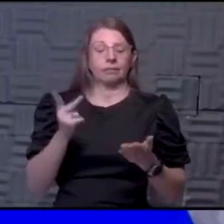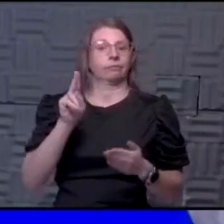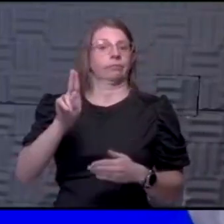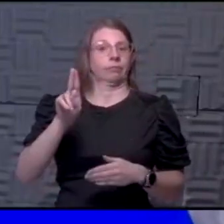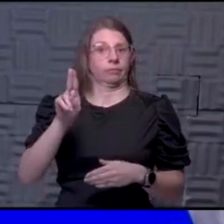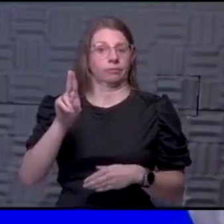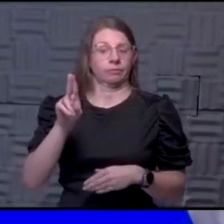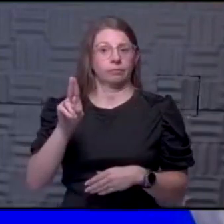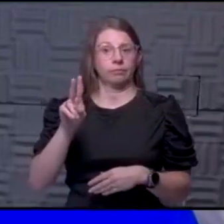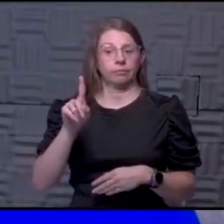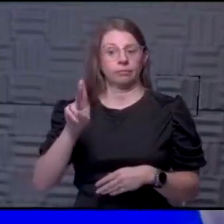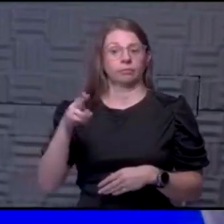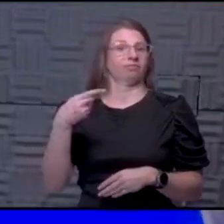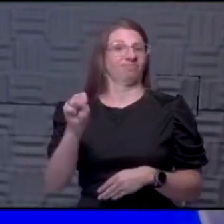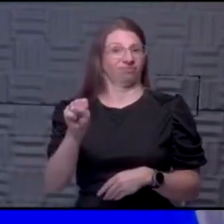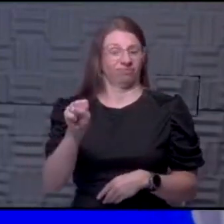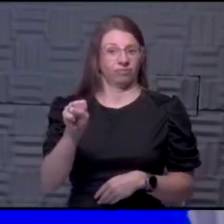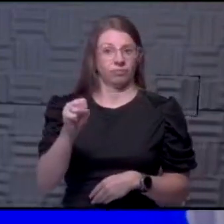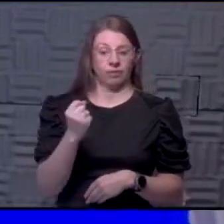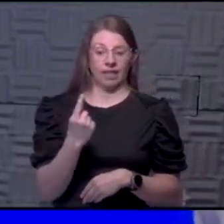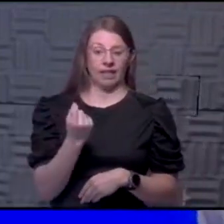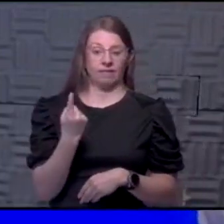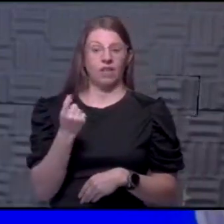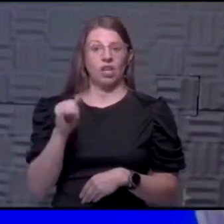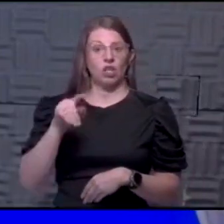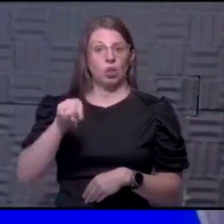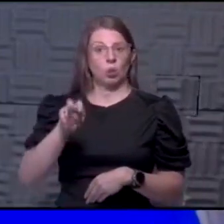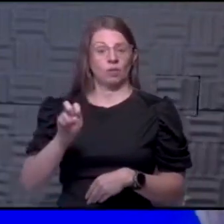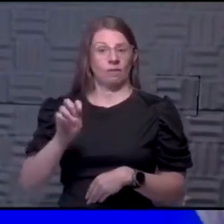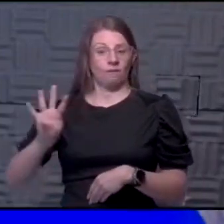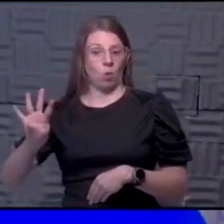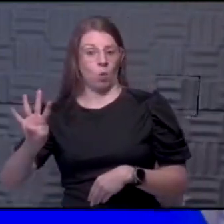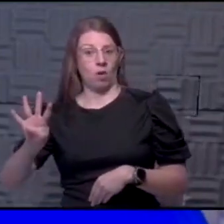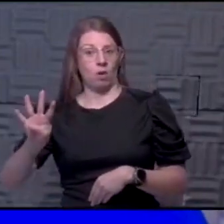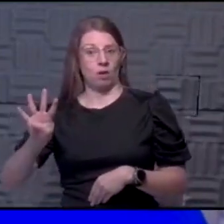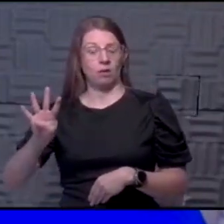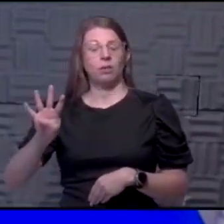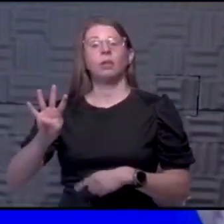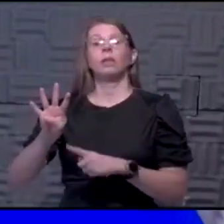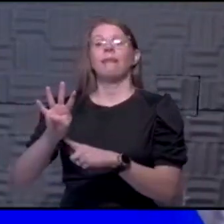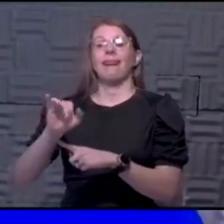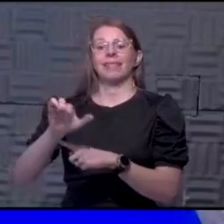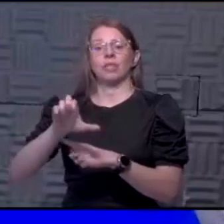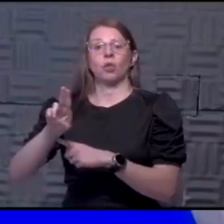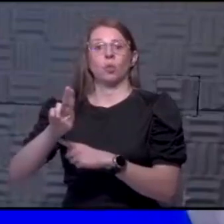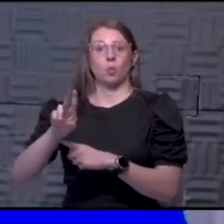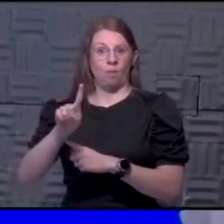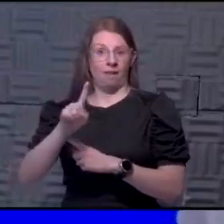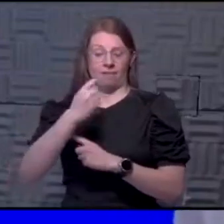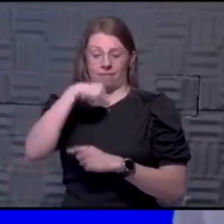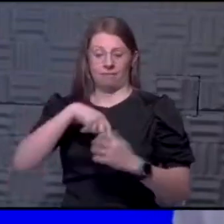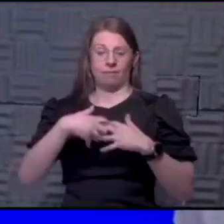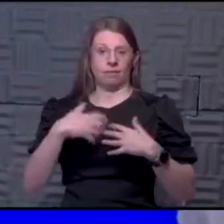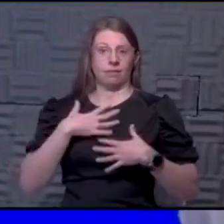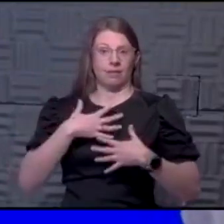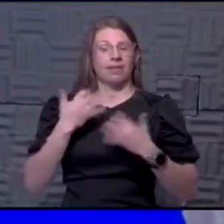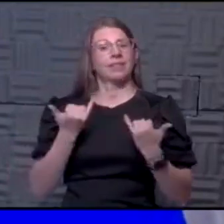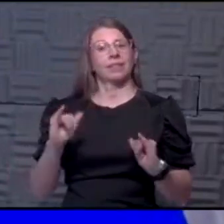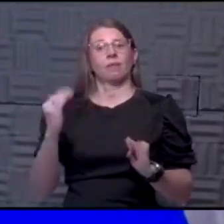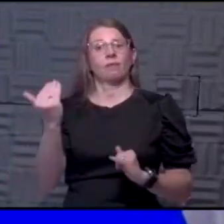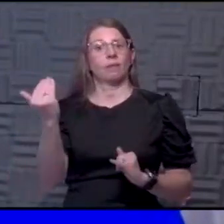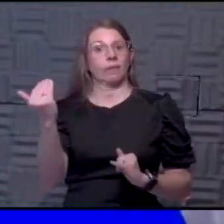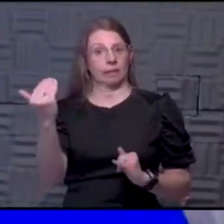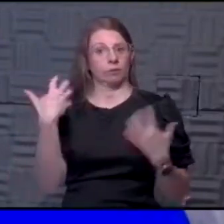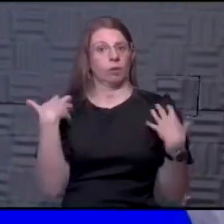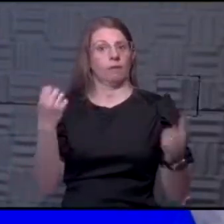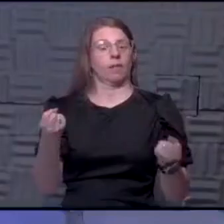KU, at University of Kansas Hospital, we have 11 acute infections with 4 in the ICU and 1 on the ventilator. Still have 15 in that recovery period as well.